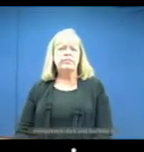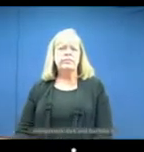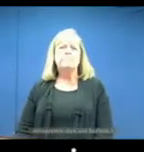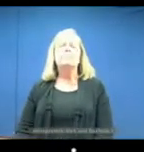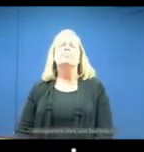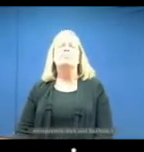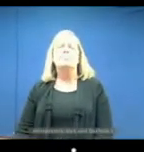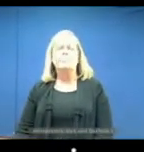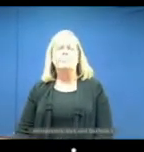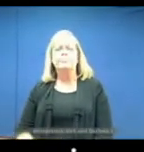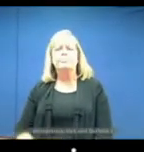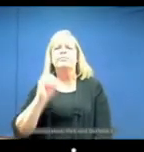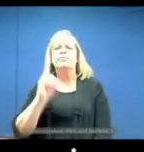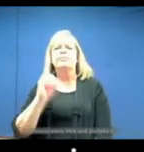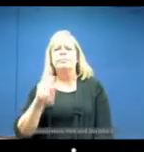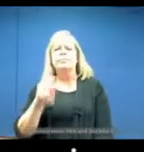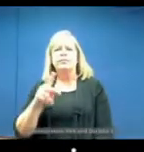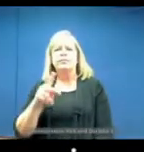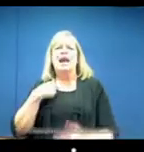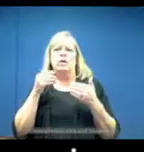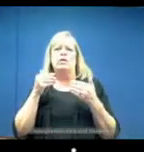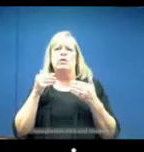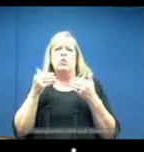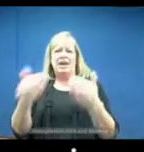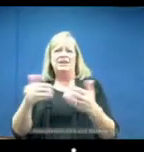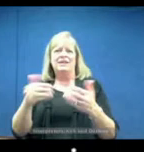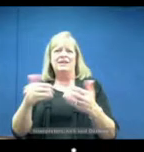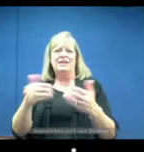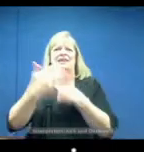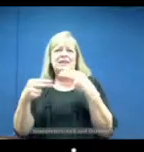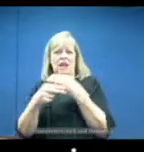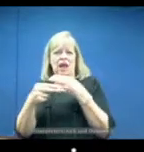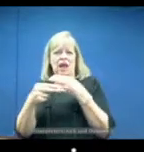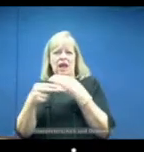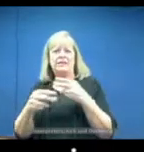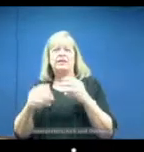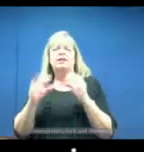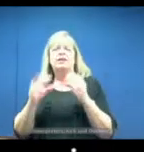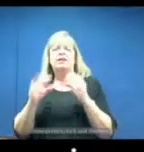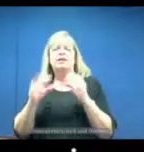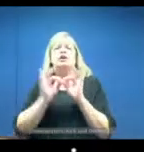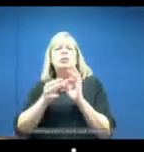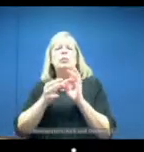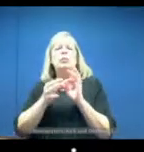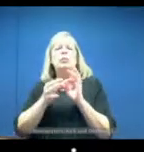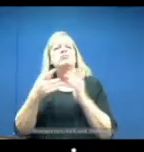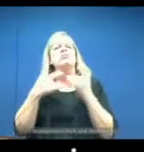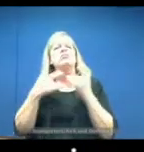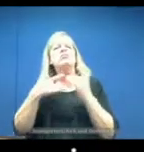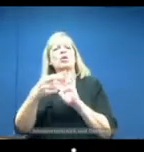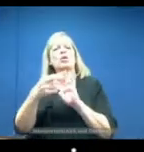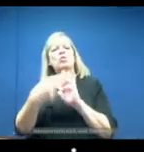All right, so I'm going to move on to the next slide, interpreting protocol.